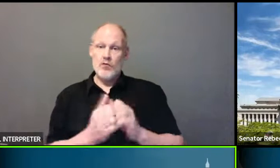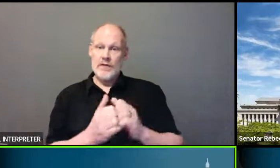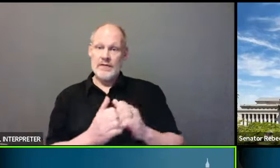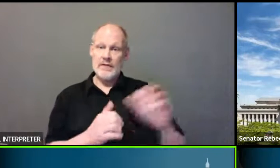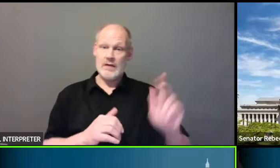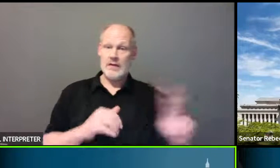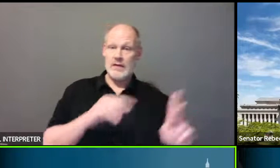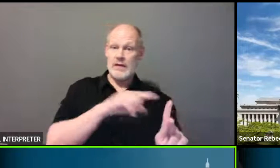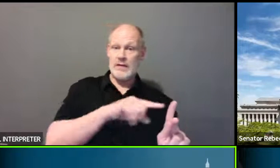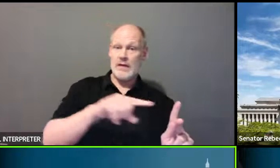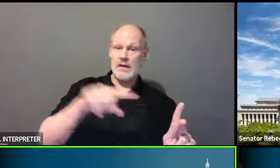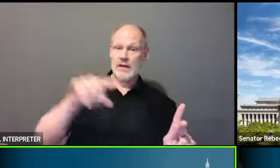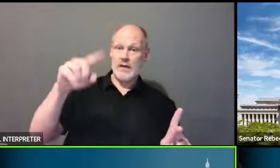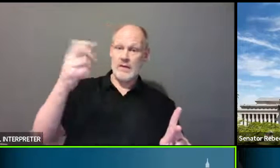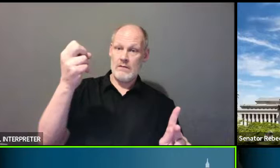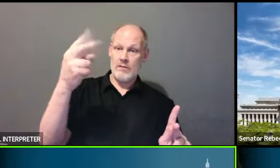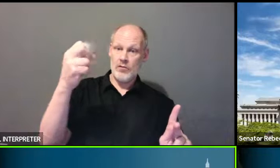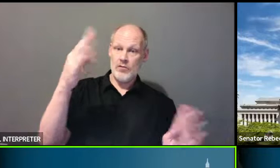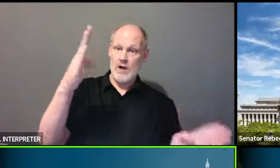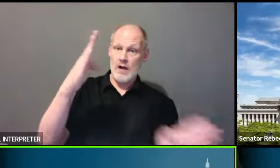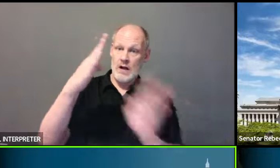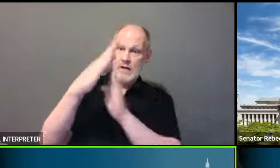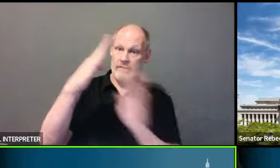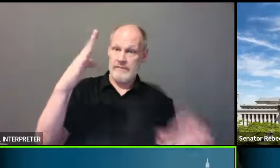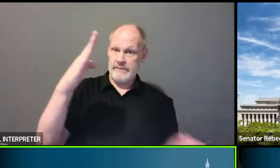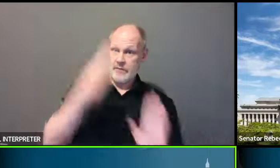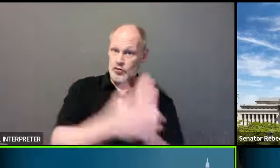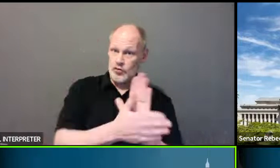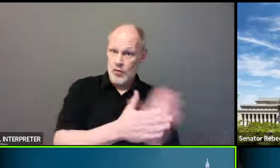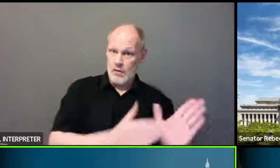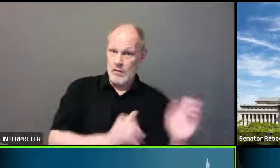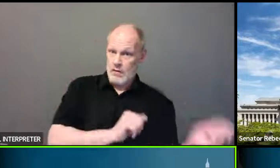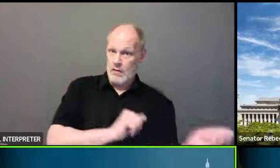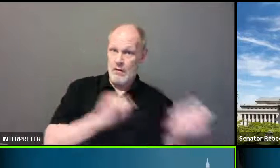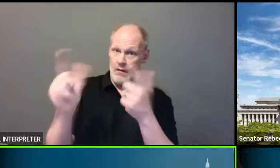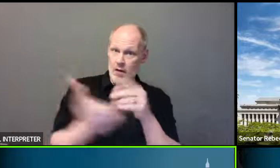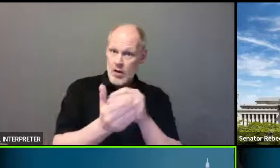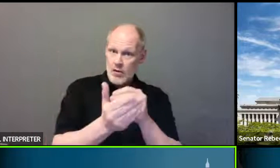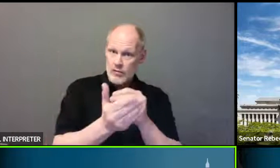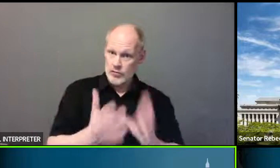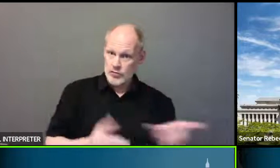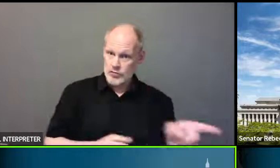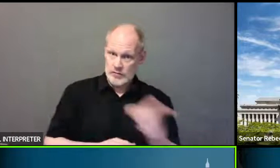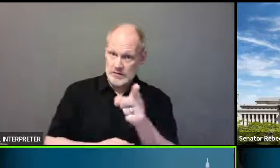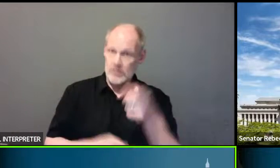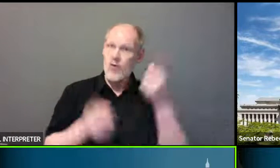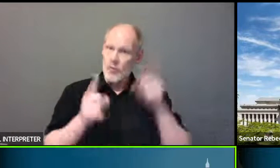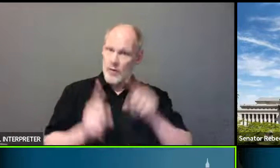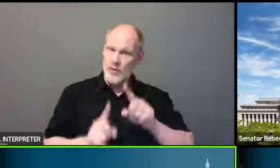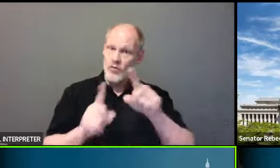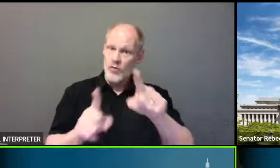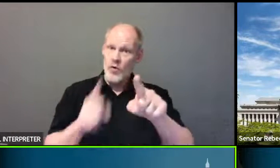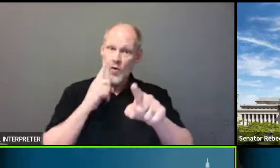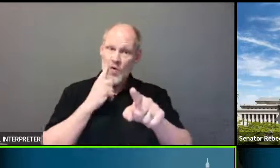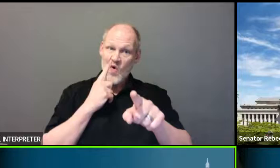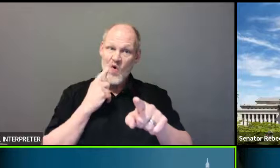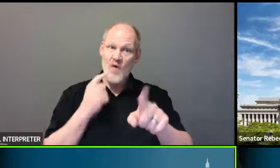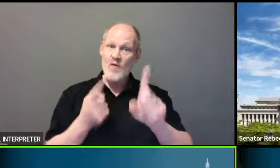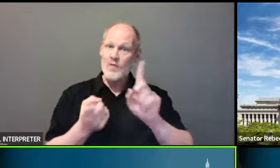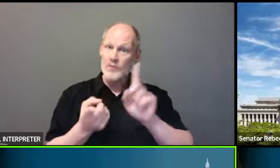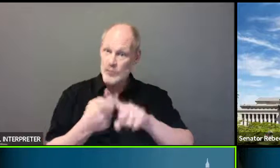elementary and secondary schools, when they attend a high poverty